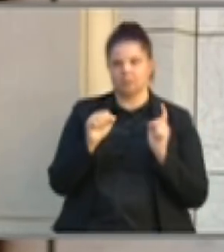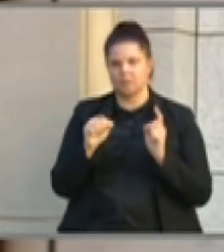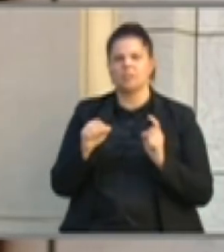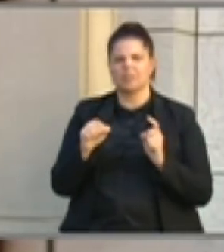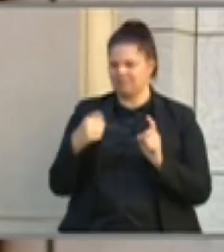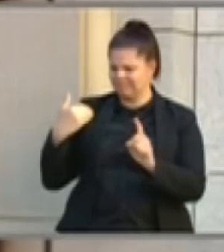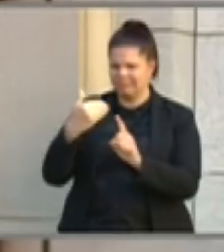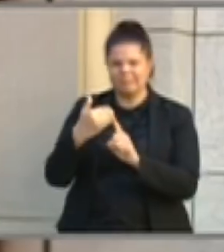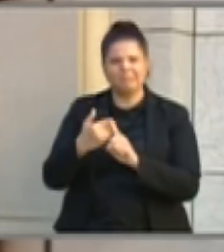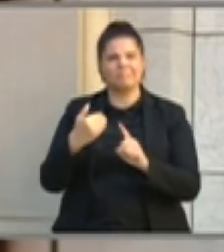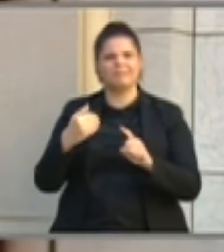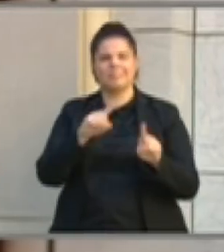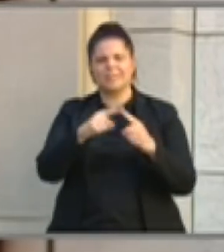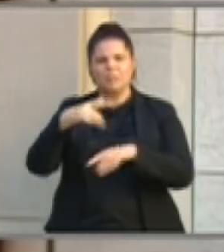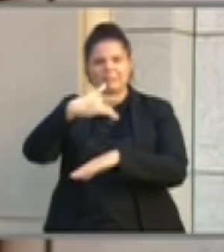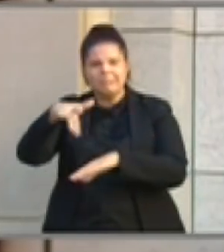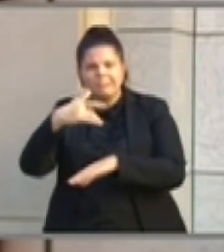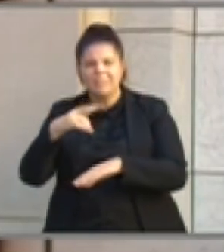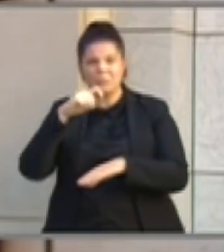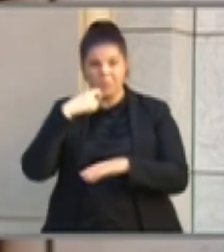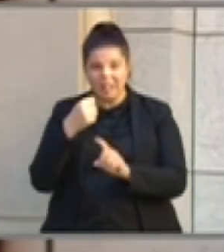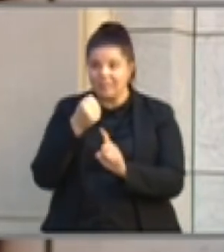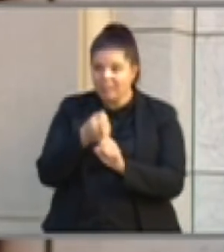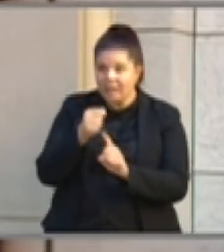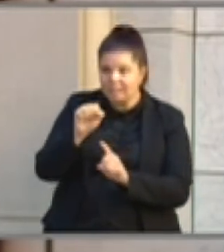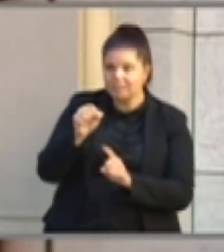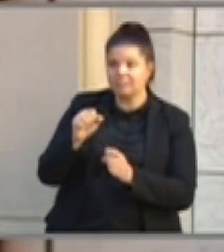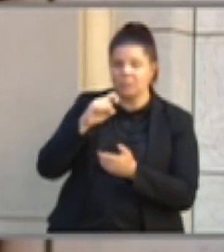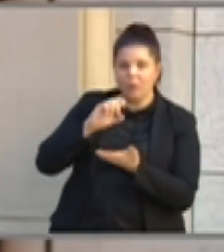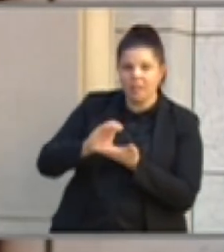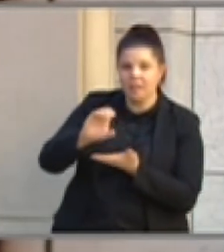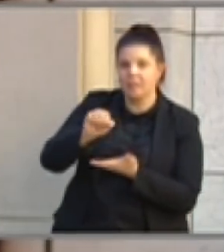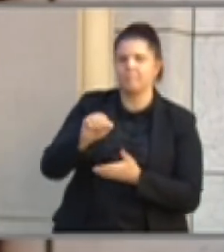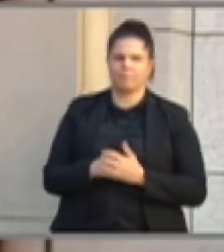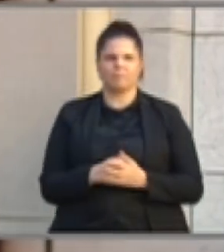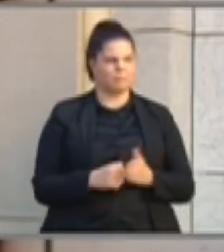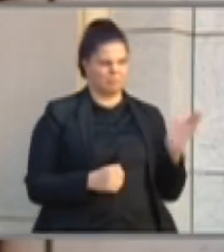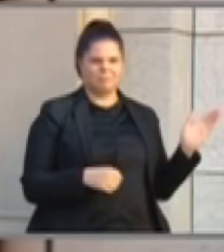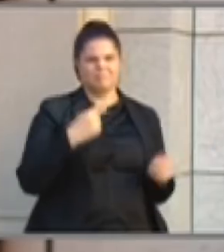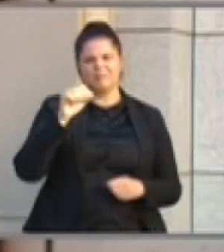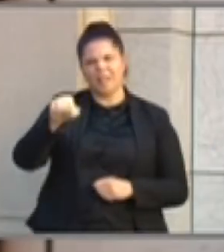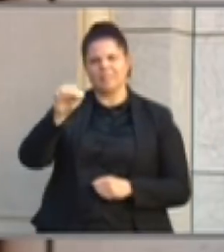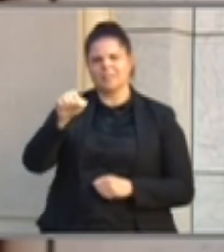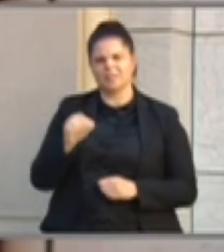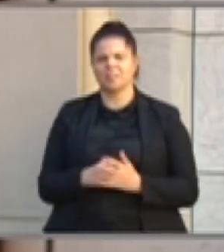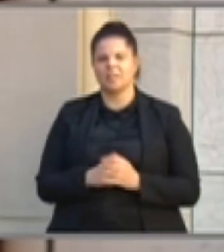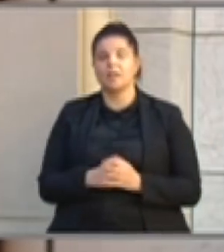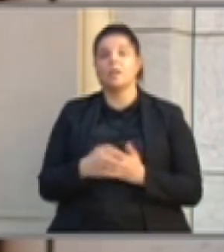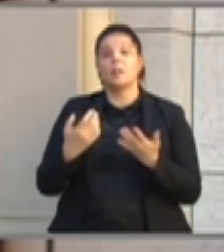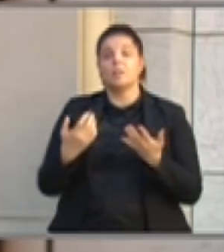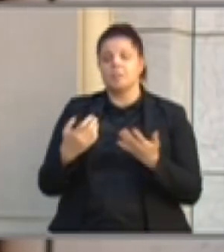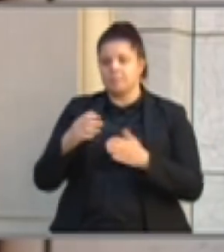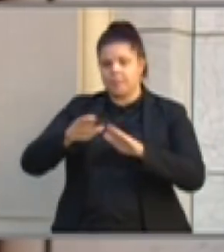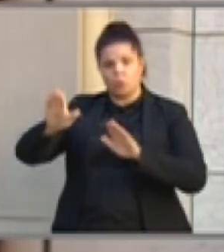couple of weeks? Sure, I'll let the Treasurer add to this, but it doesn't apply to not-for-profits, as the Treasurer has said. It applies to New